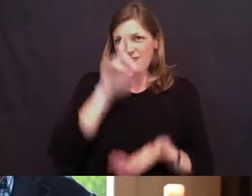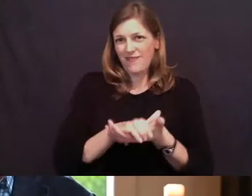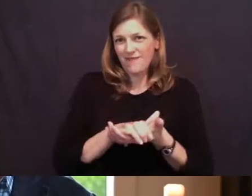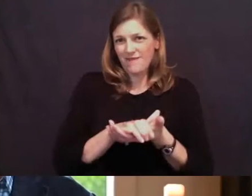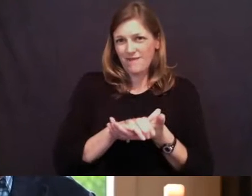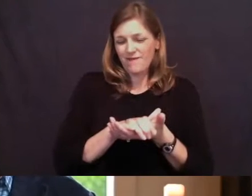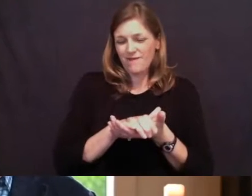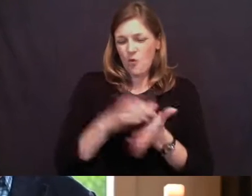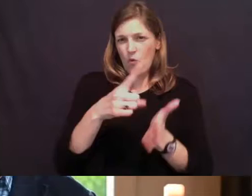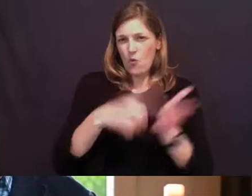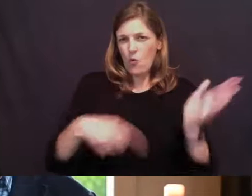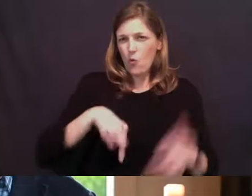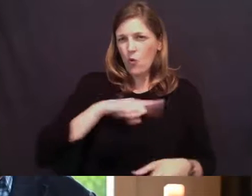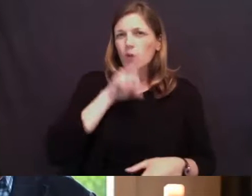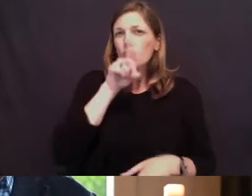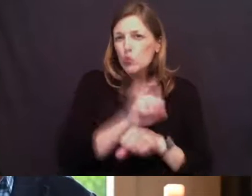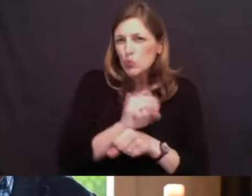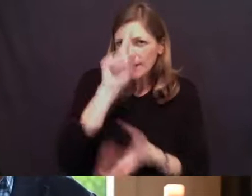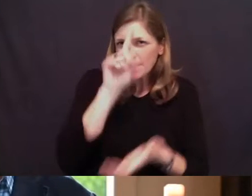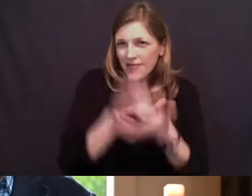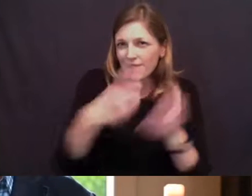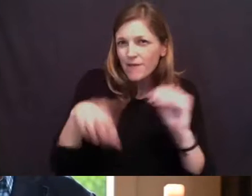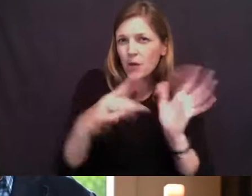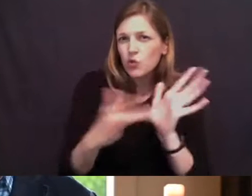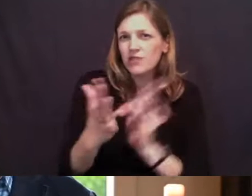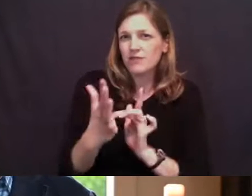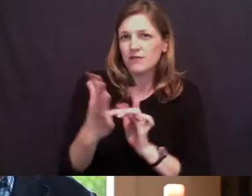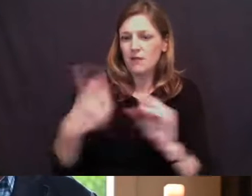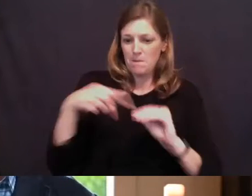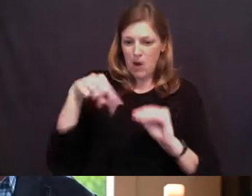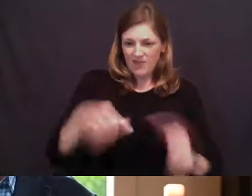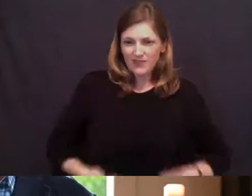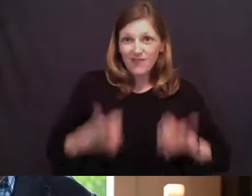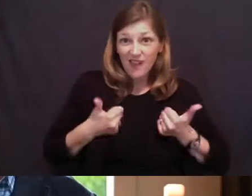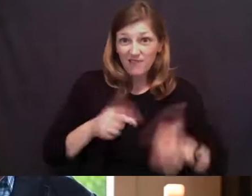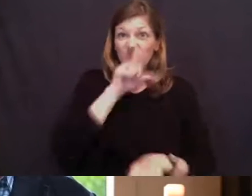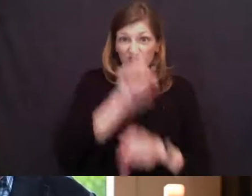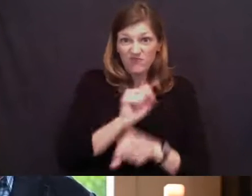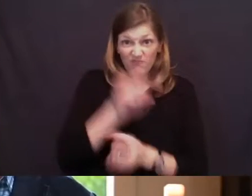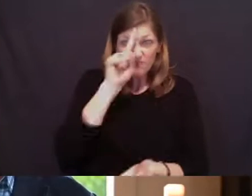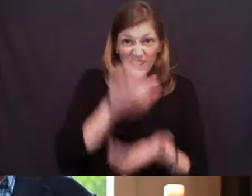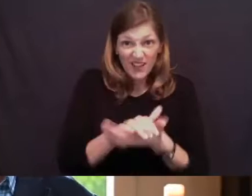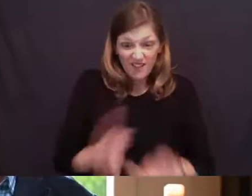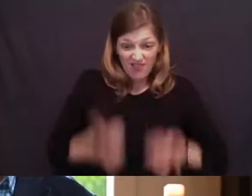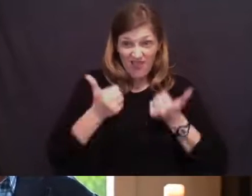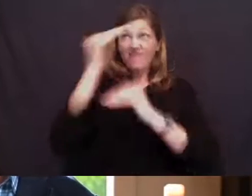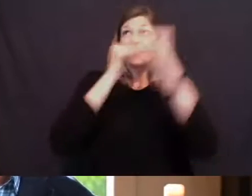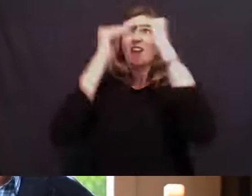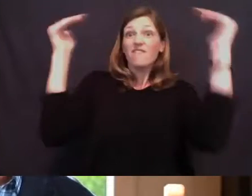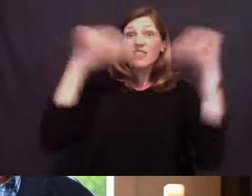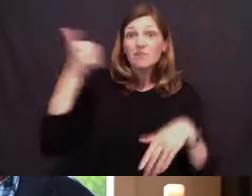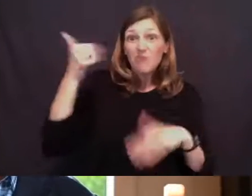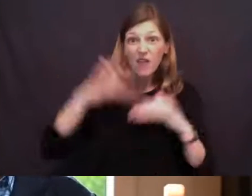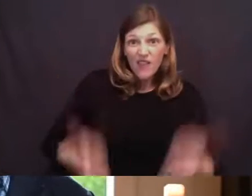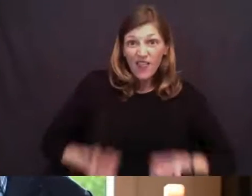Jesus? What do we really believe about this life? Do we really believe that life in heaven is better than life